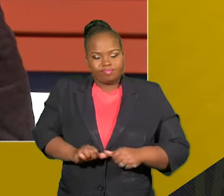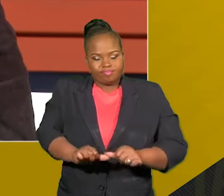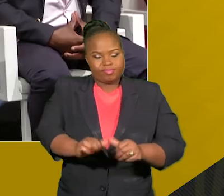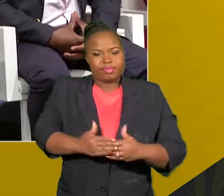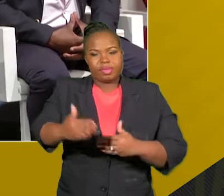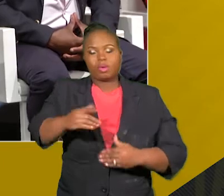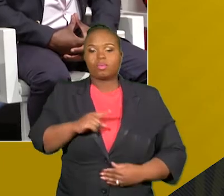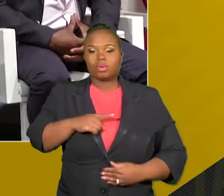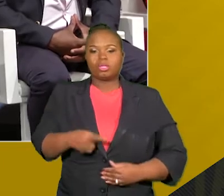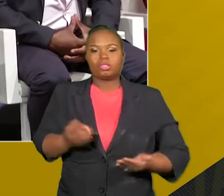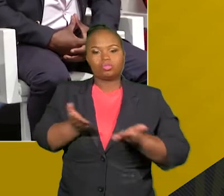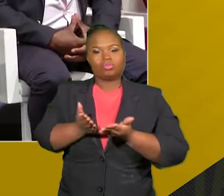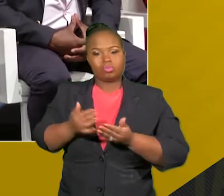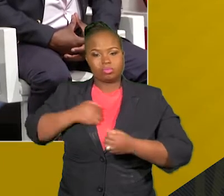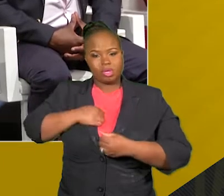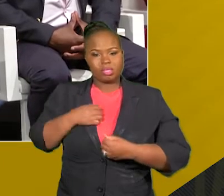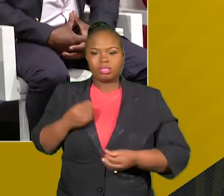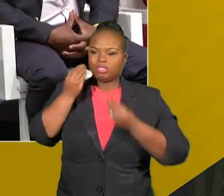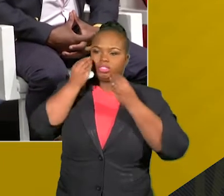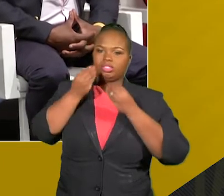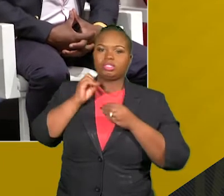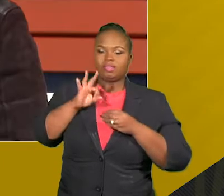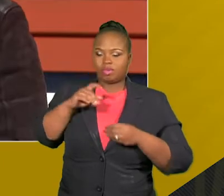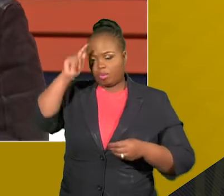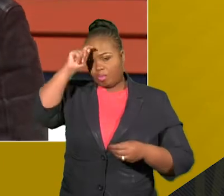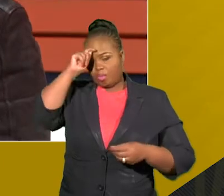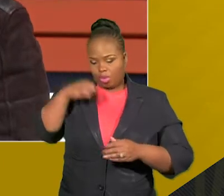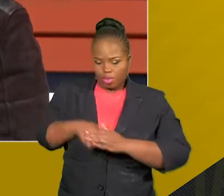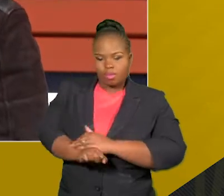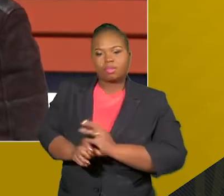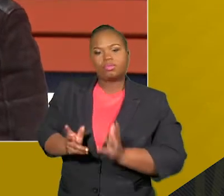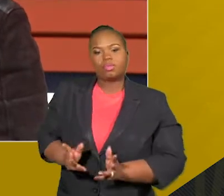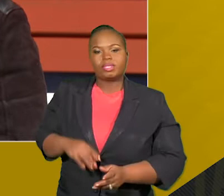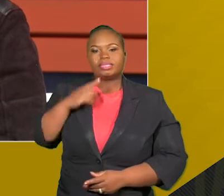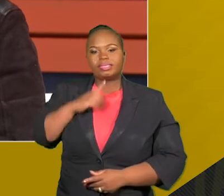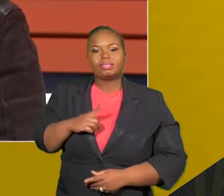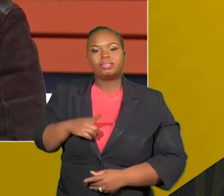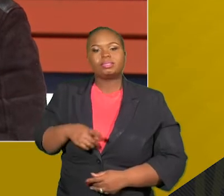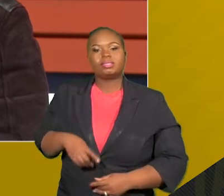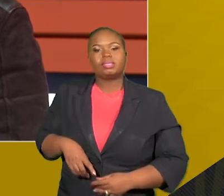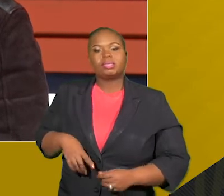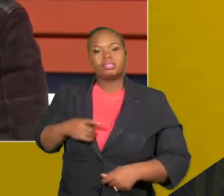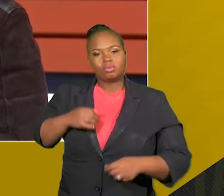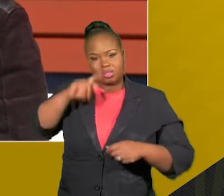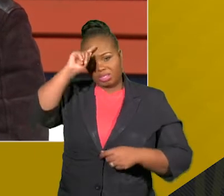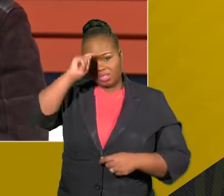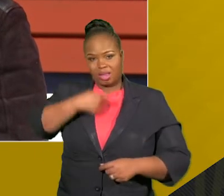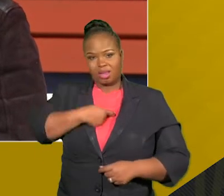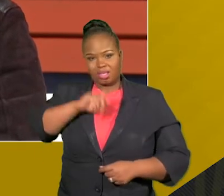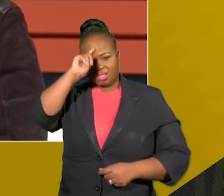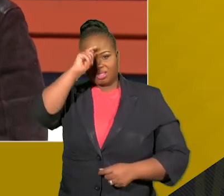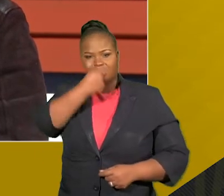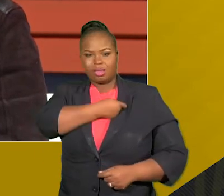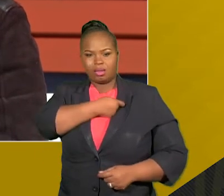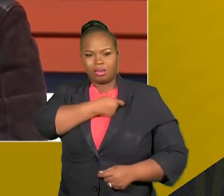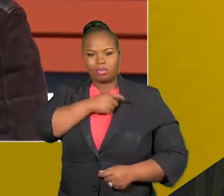Let's call them Biaguso, the school of thought and Biaguso. But soon they say, come out, Magzalum Danumfan, which we are Guzalo in Dodana. The Lika Melit in Dodana is a